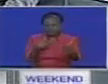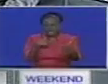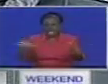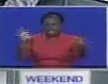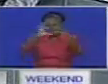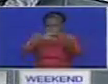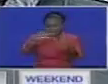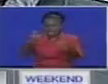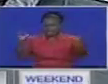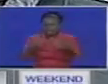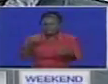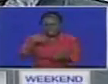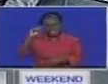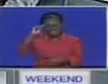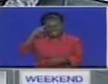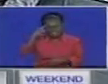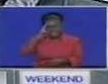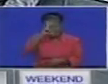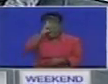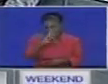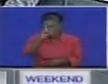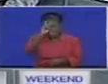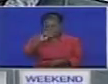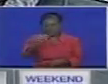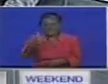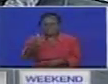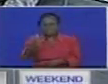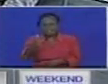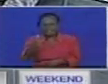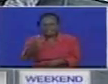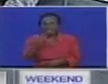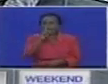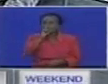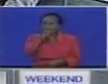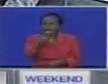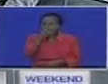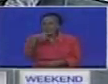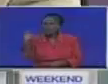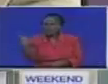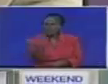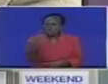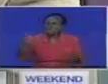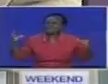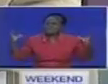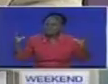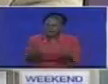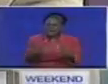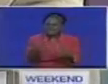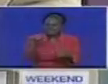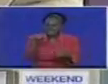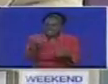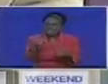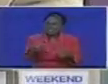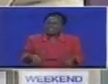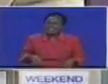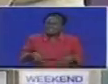3 months? I'm actually thinking very seriously about KANU, eh? And for Why? Very good reasons. Why? KANU is the only party we have in this country that has outlived